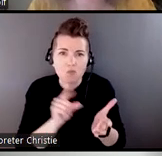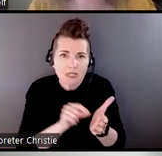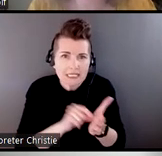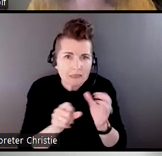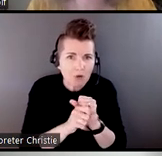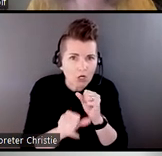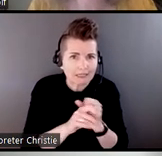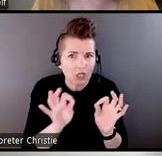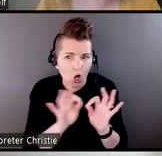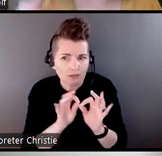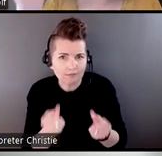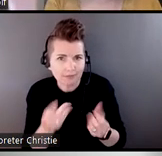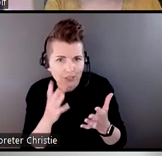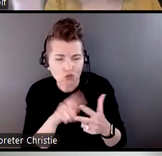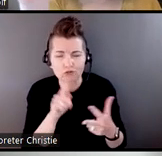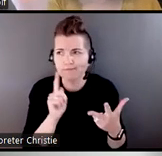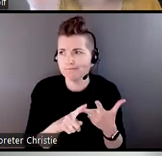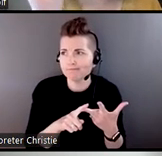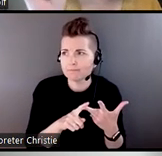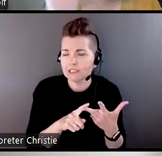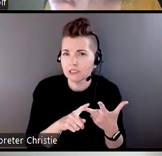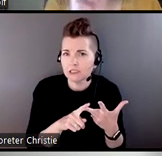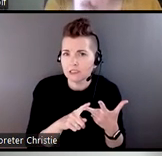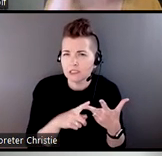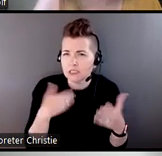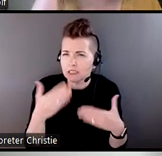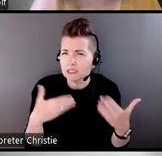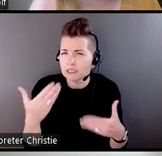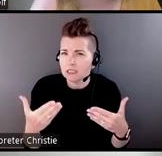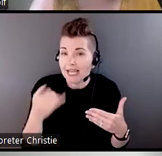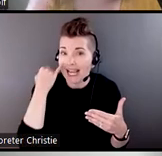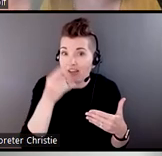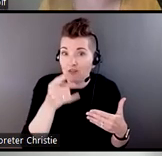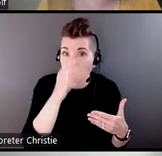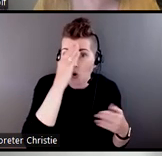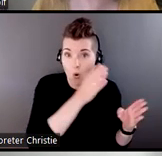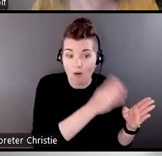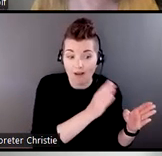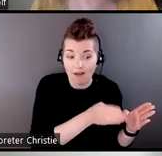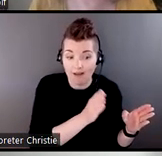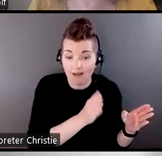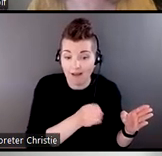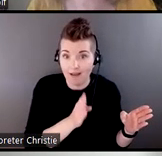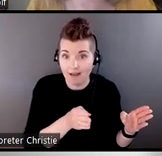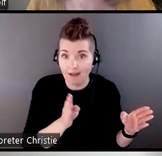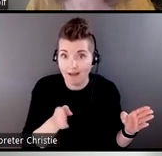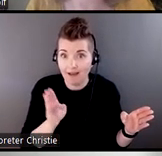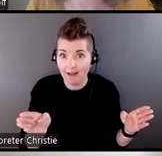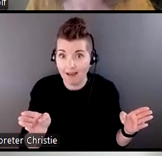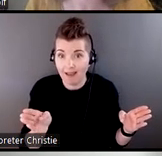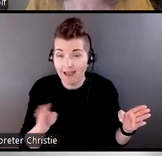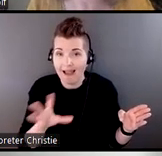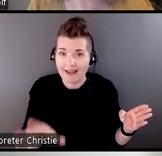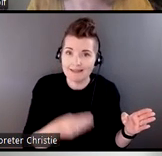be for that? But when you know what the steps are in your marketing plan, it's much easier to do the budgeting for the line